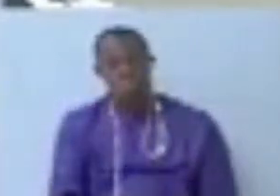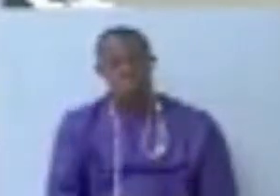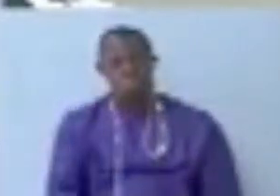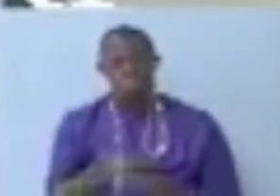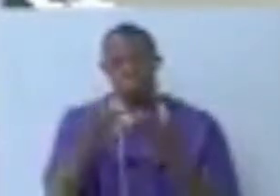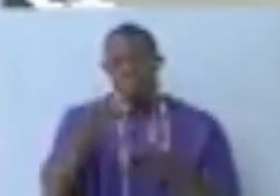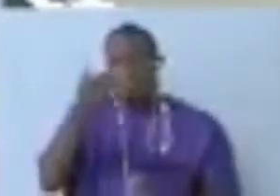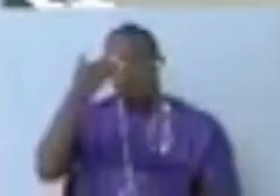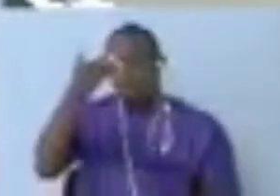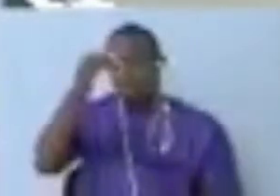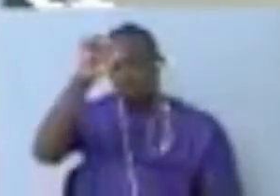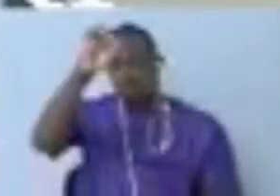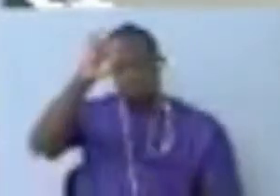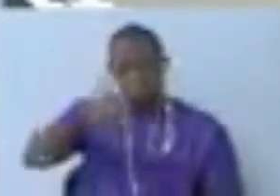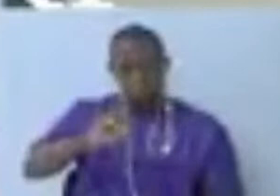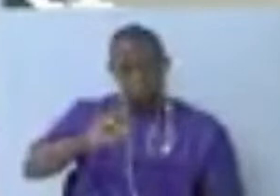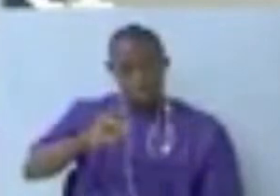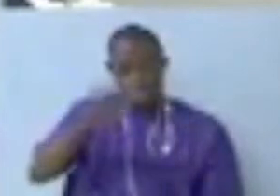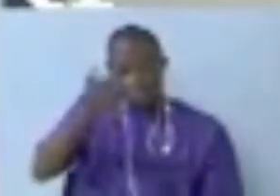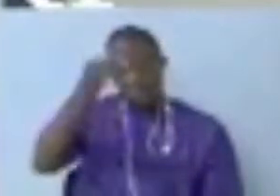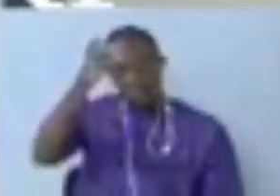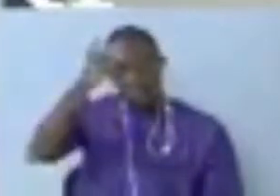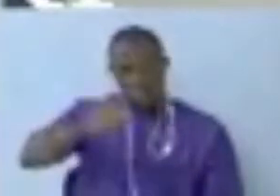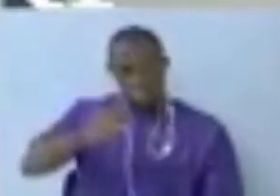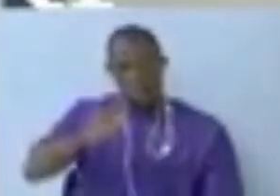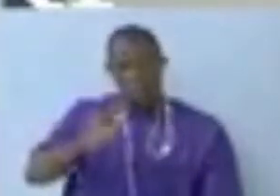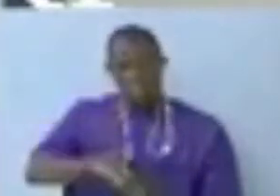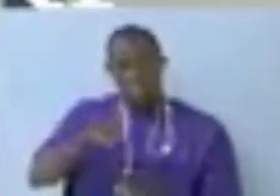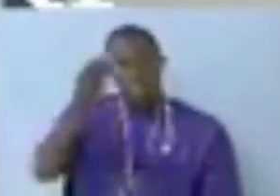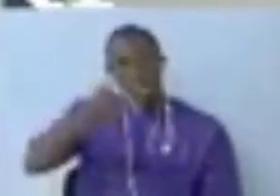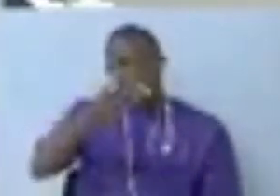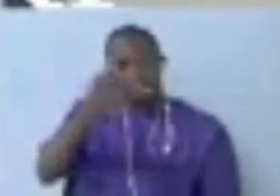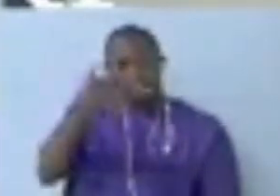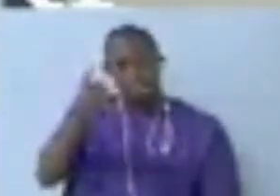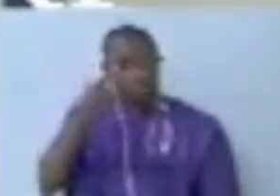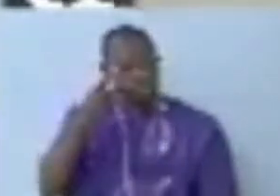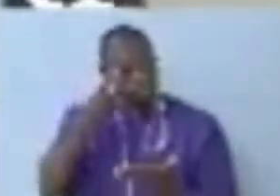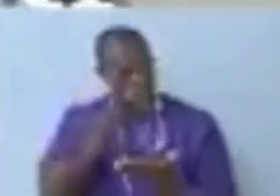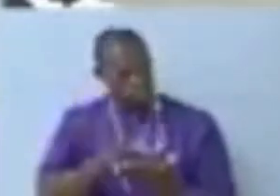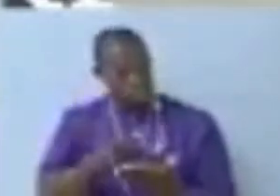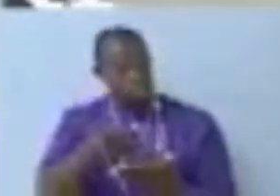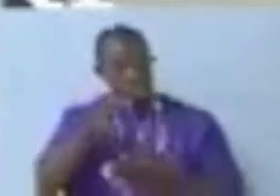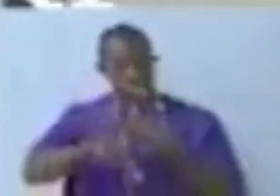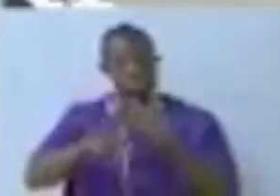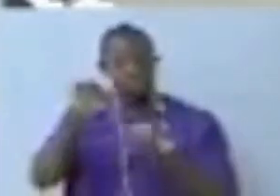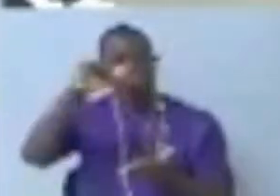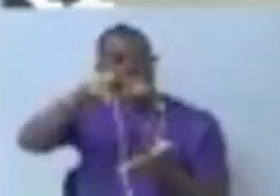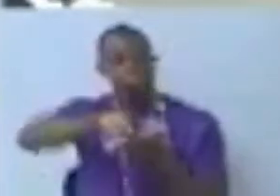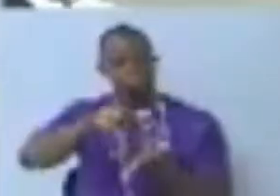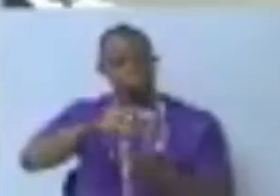9 October 1996, seen at Yundum. 1996. Yejes Yundum.